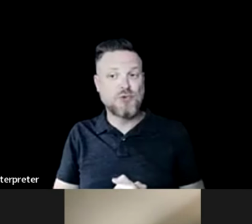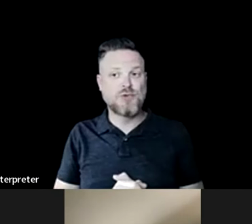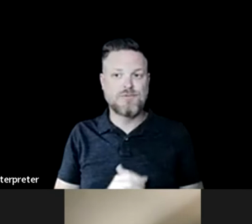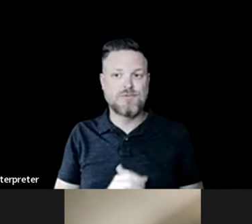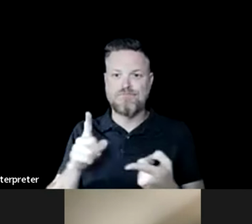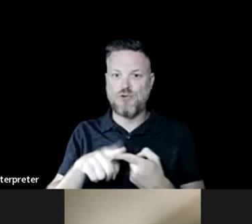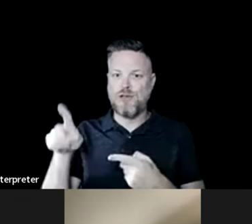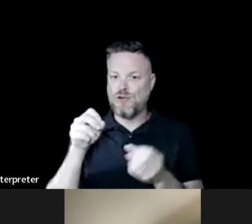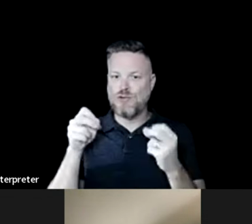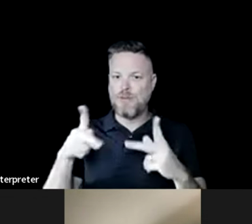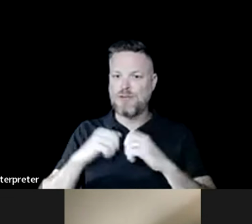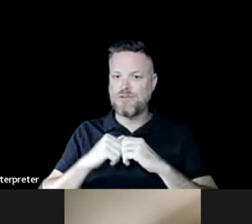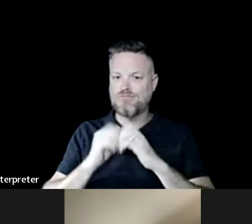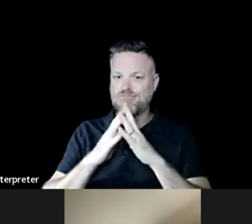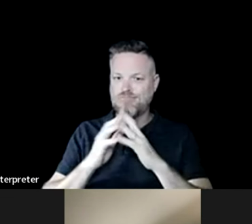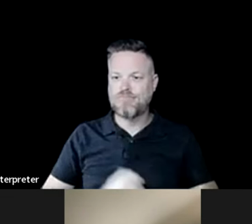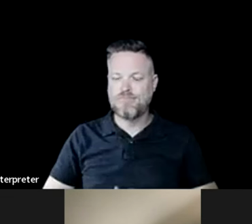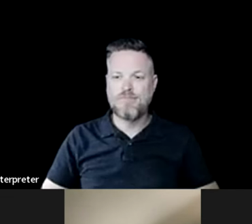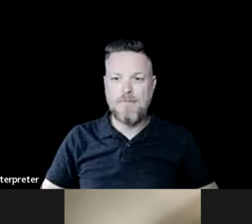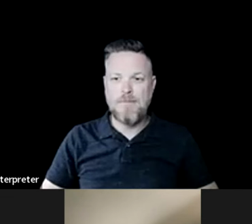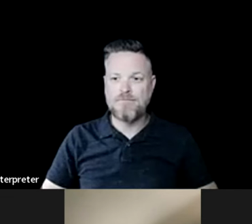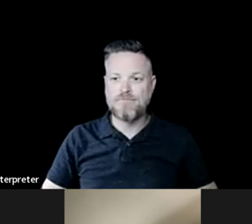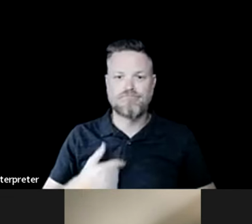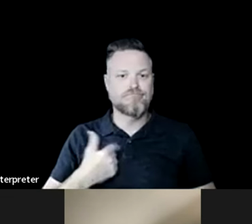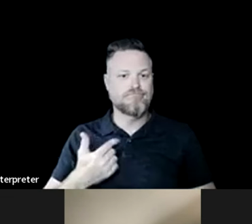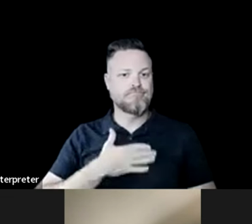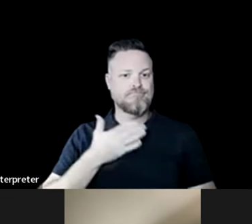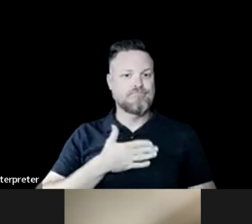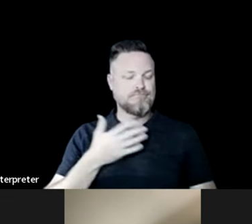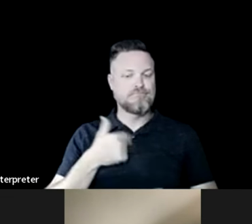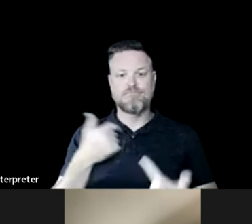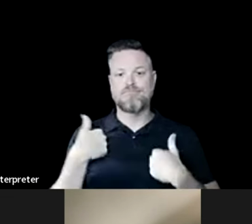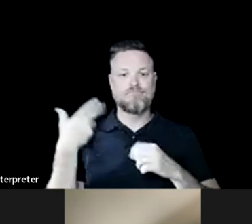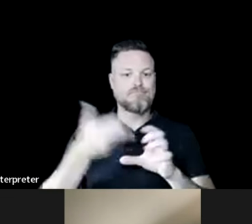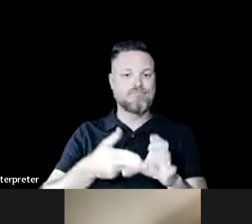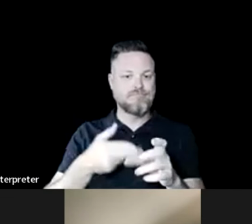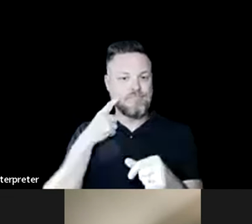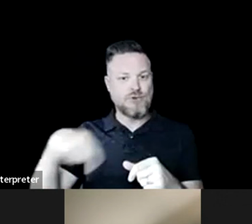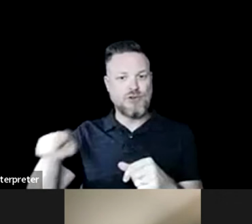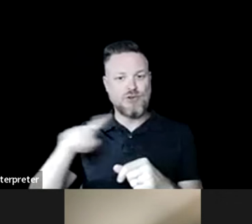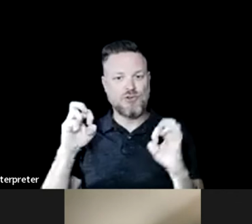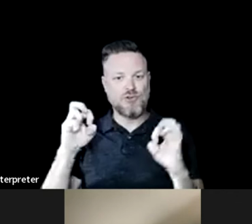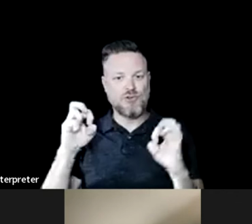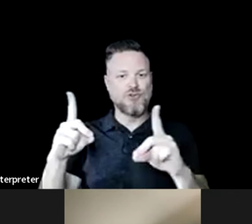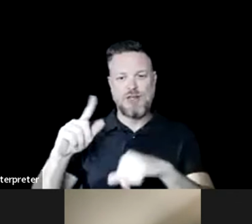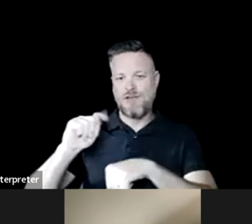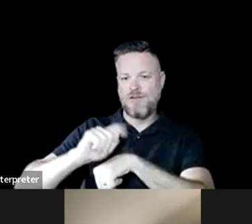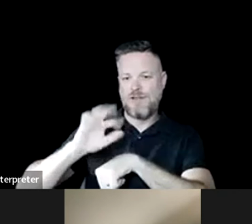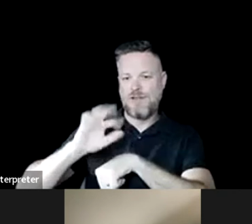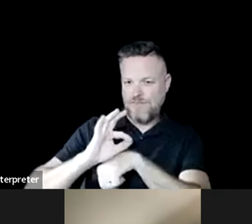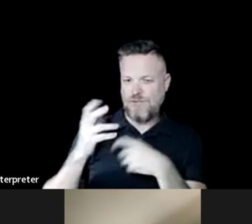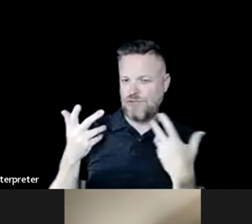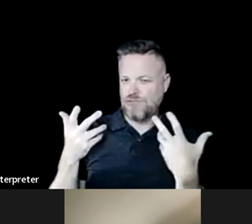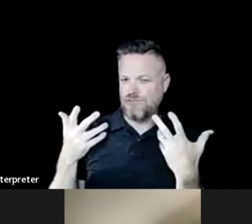opportunities allow. I am happy to be a part of some of the education task force already